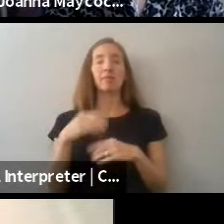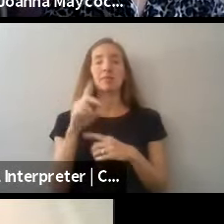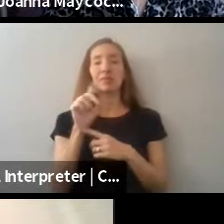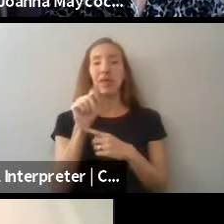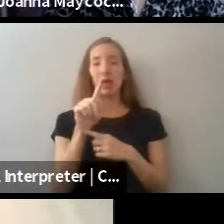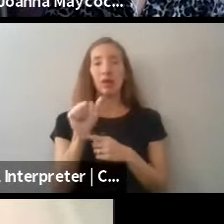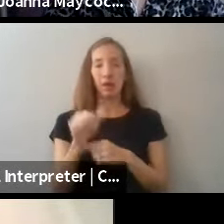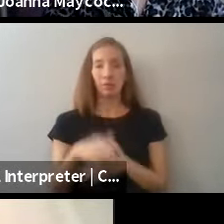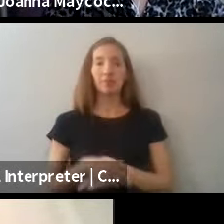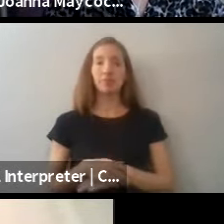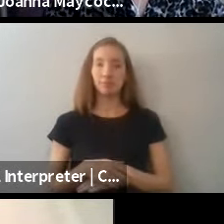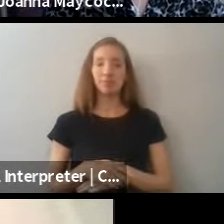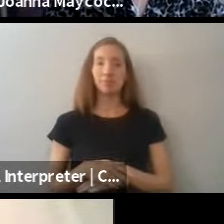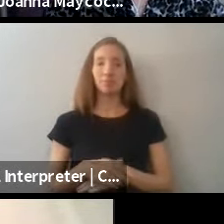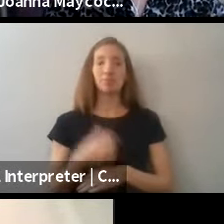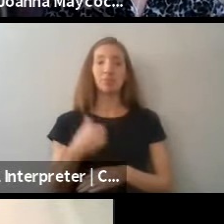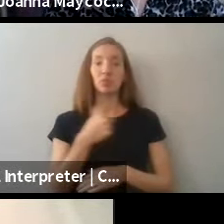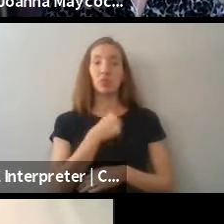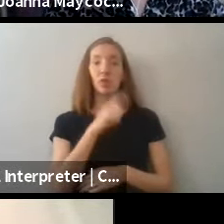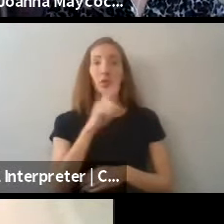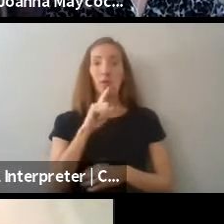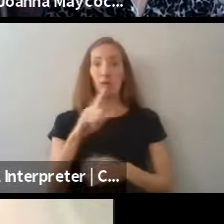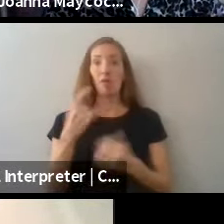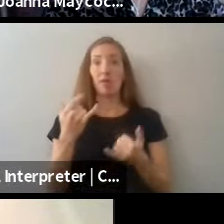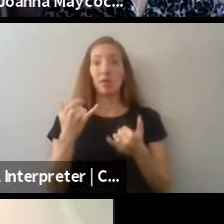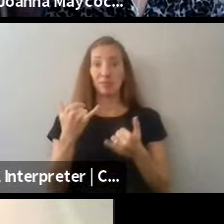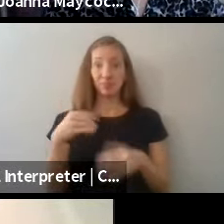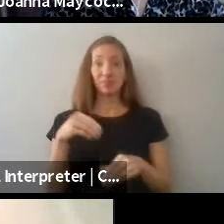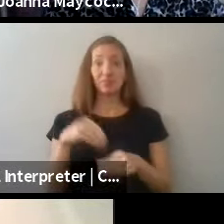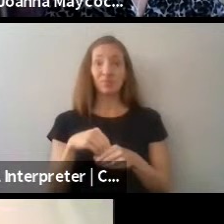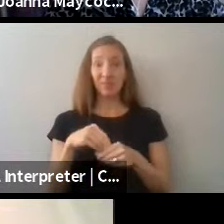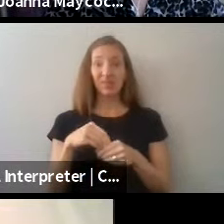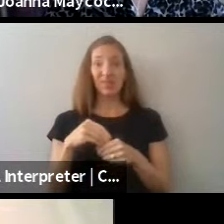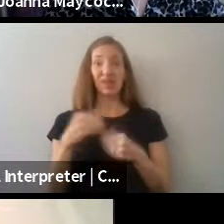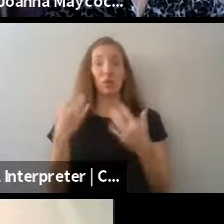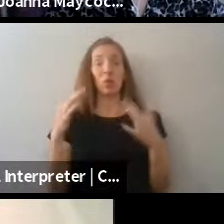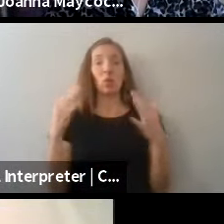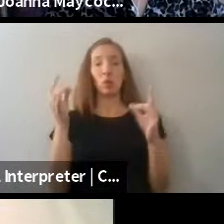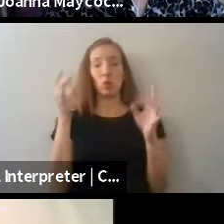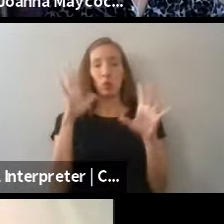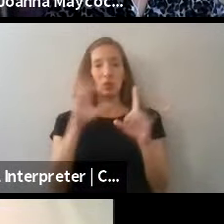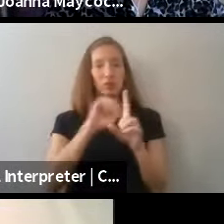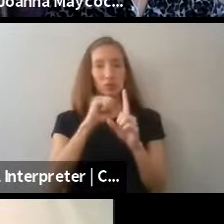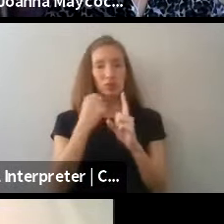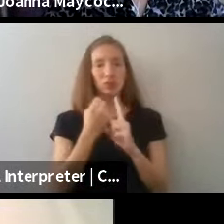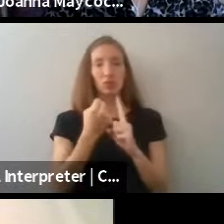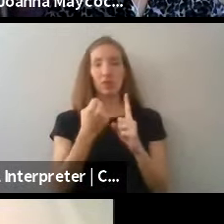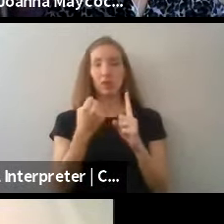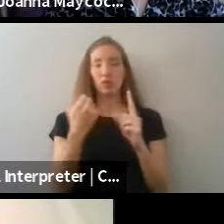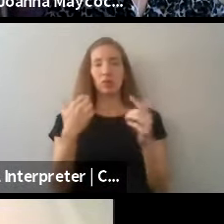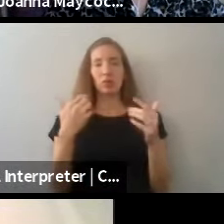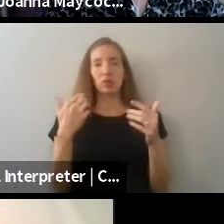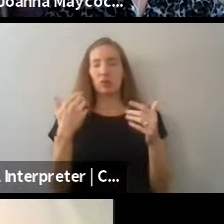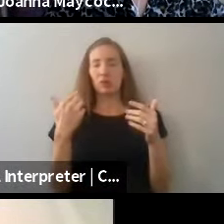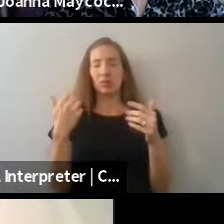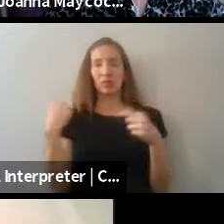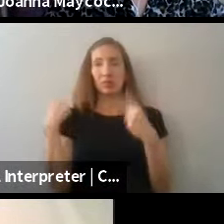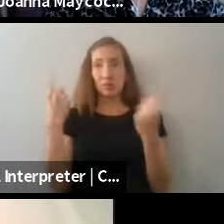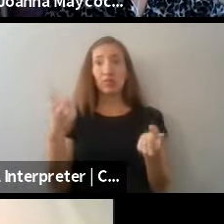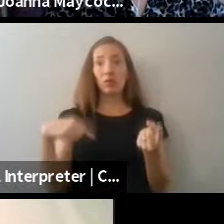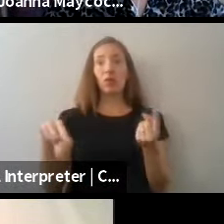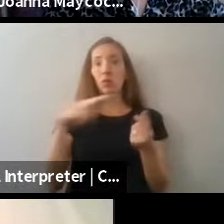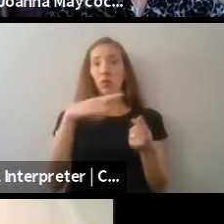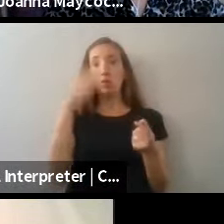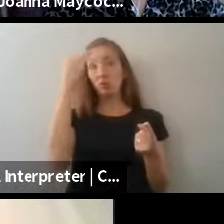paradoxical situation where we're going through one of the deepest crises that we've known for some time,